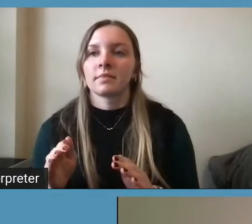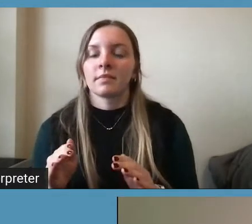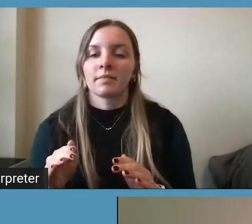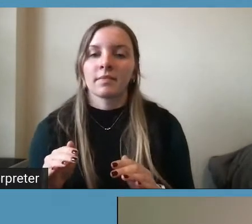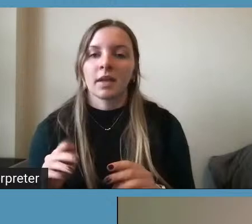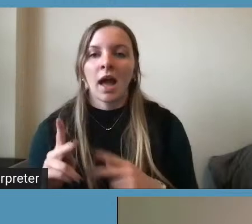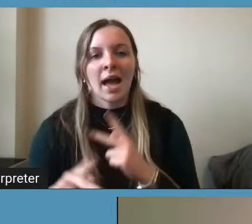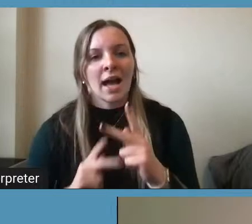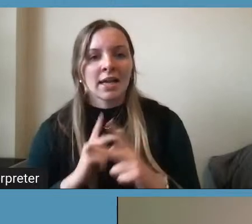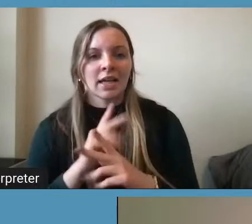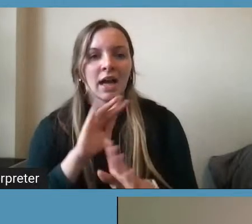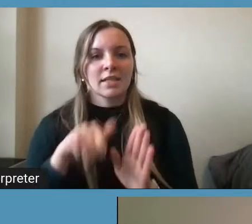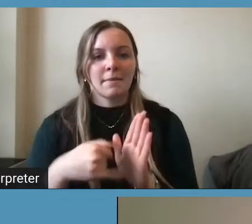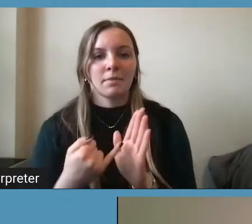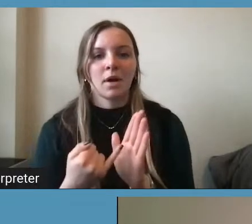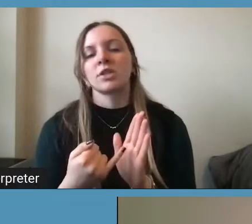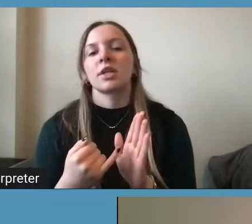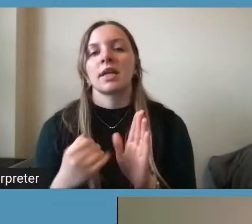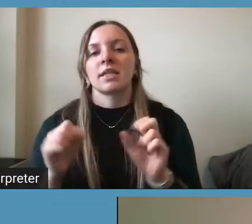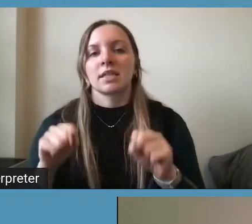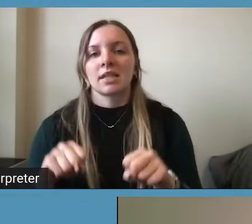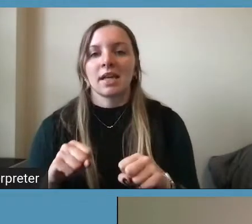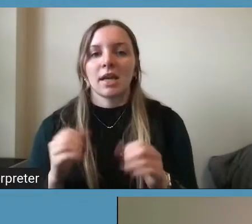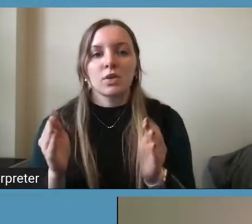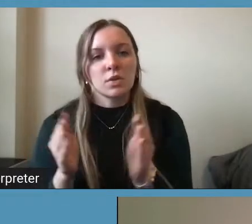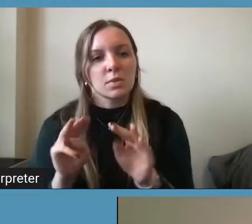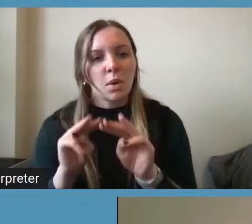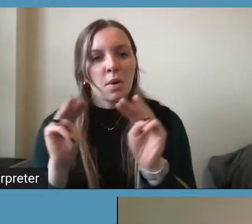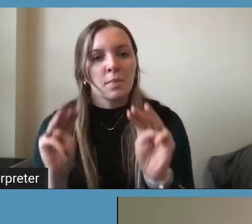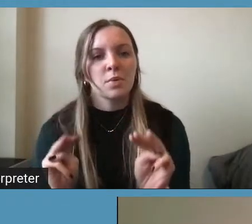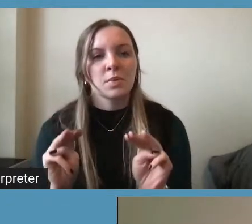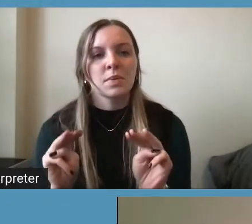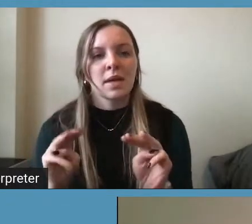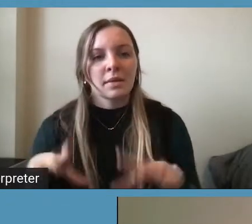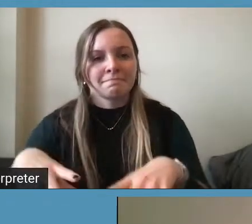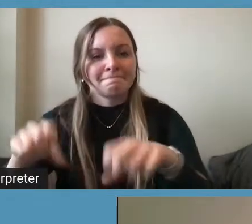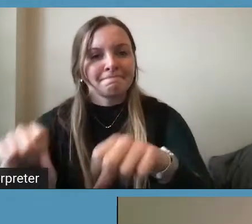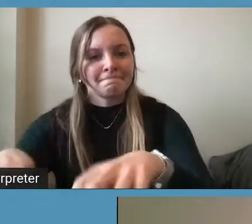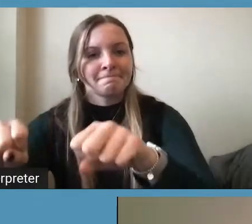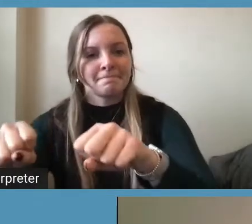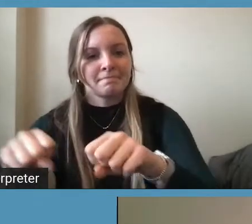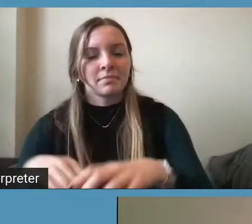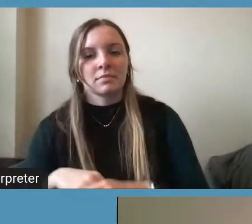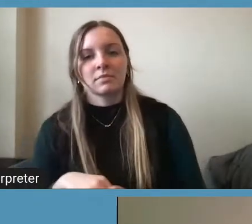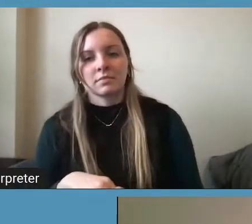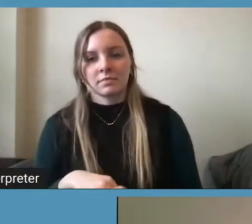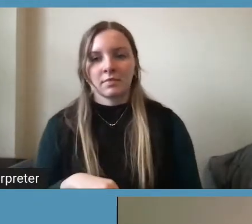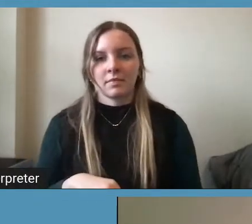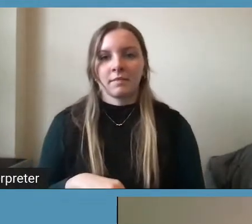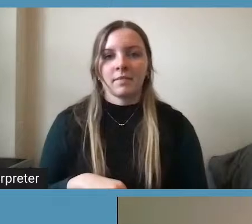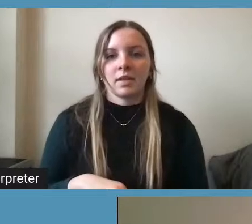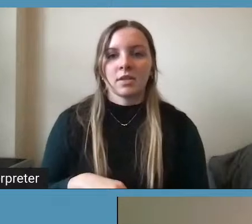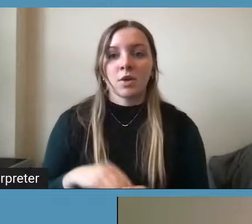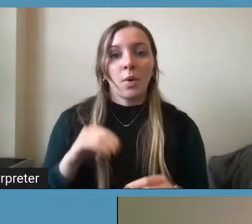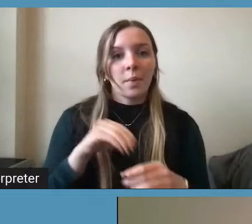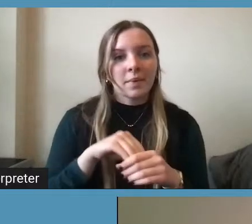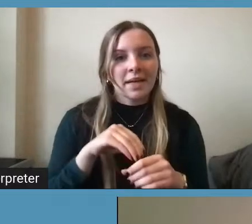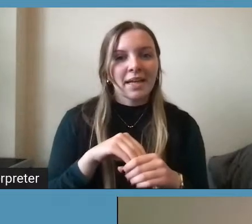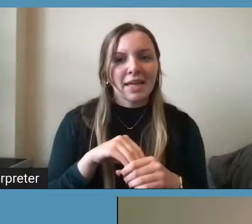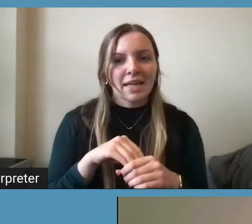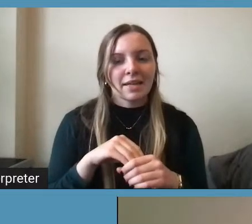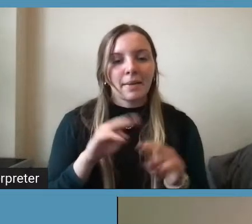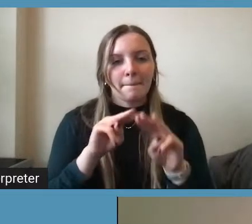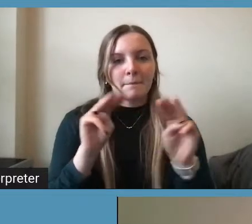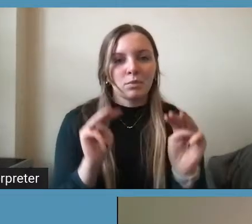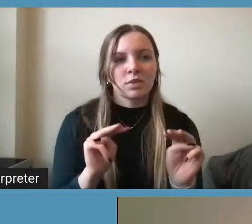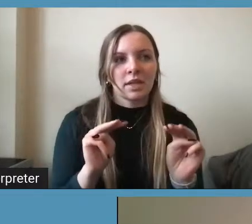they think about doing it out of house, outsourcing it? So, in-house versus out of house.